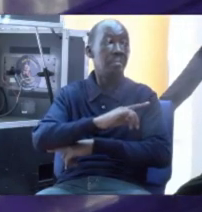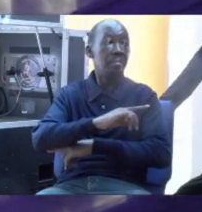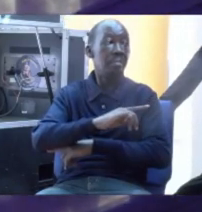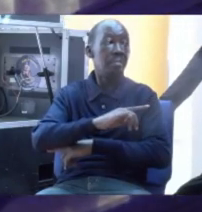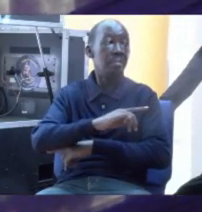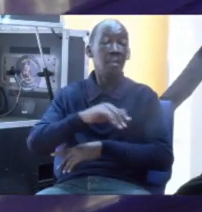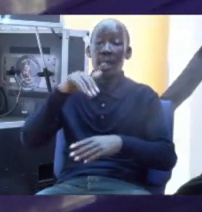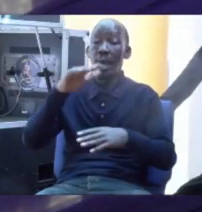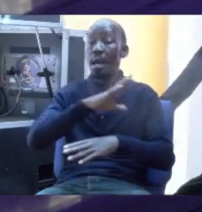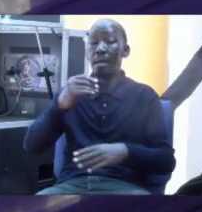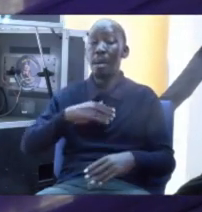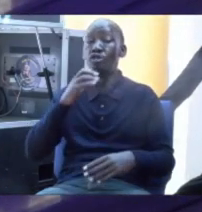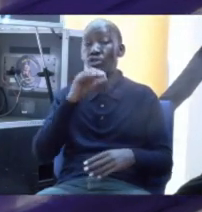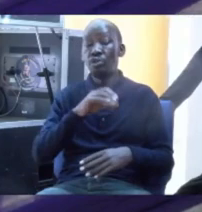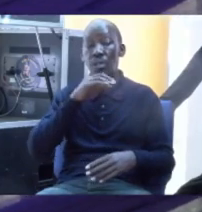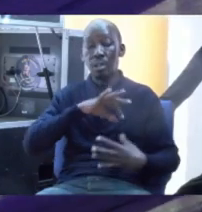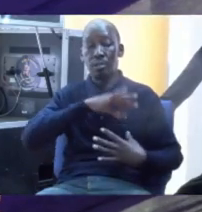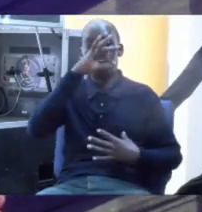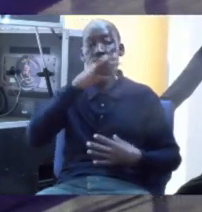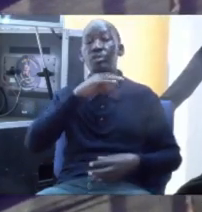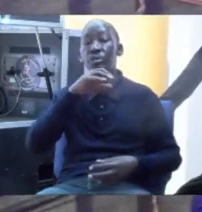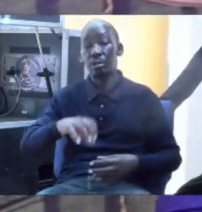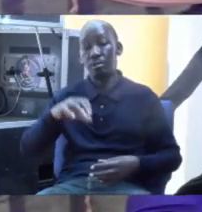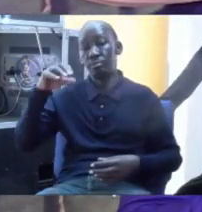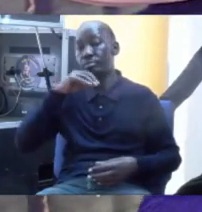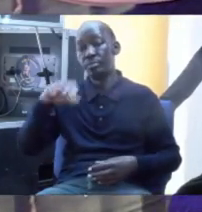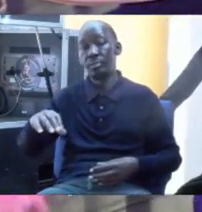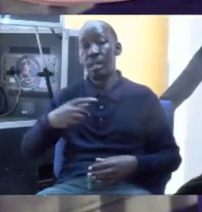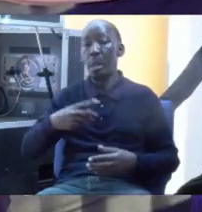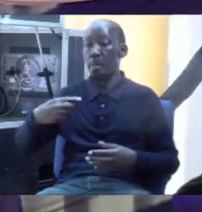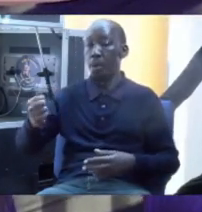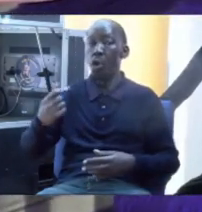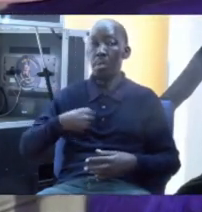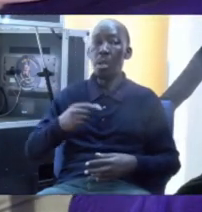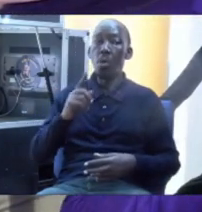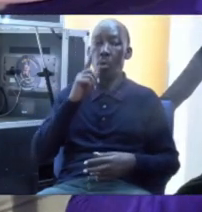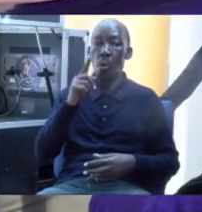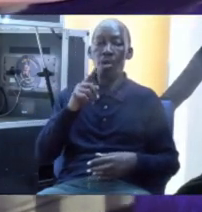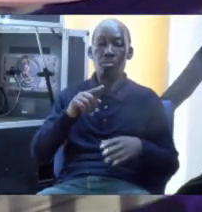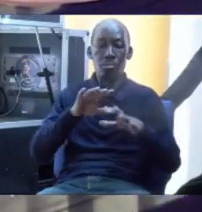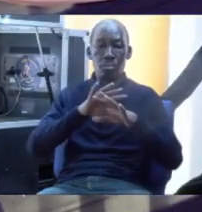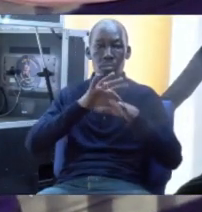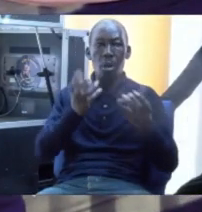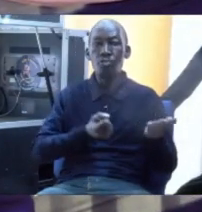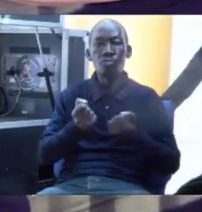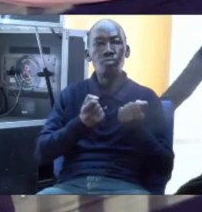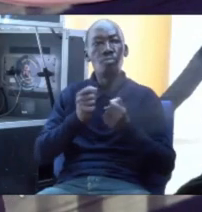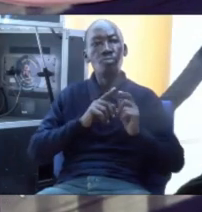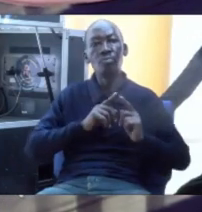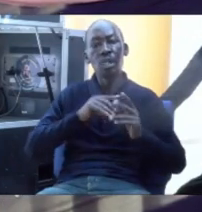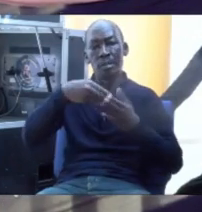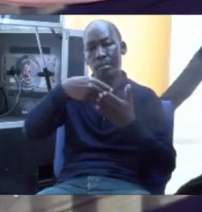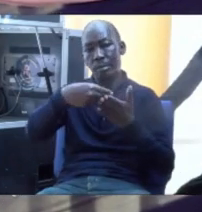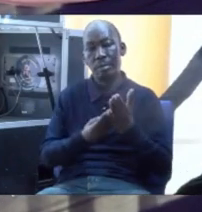And my sons, spiritual sons, wanangu wa kiroho, they bought me a holiday, me and my wife, to Dubai. Wakaninunulia